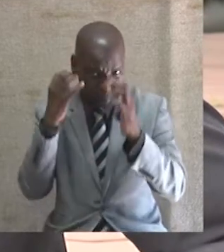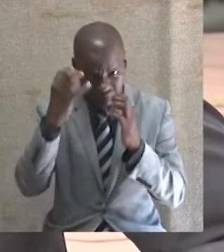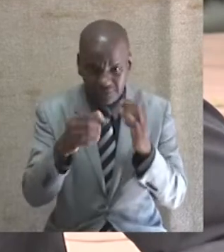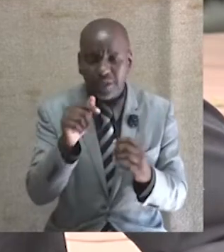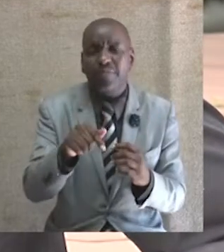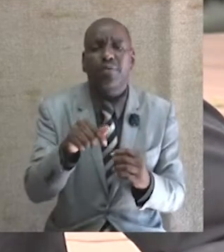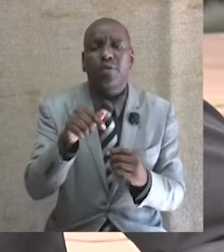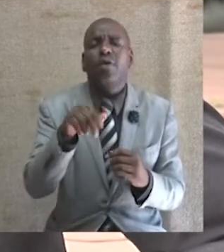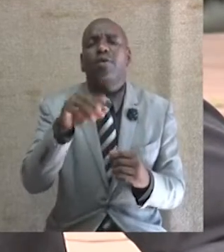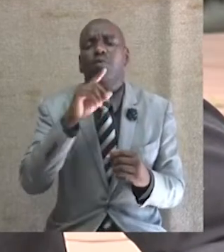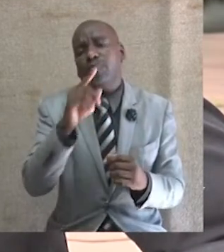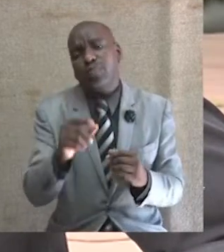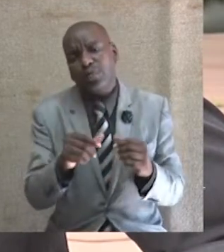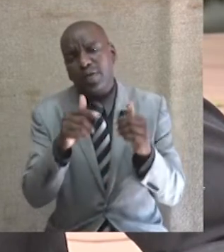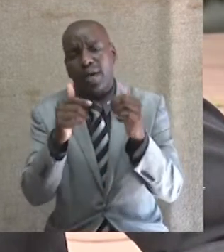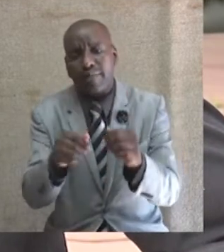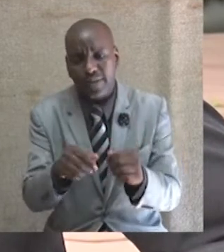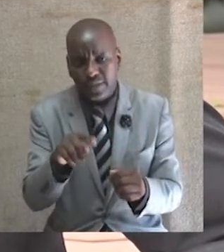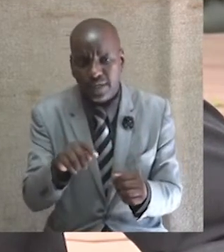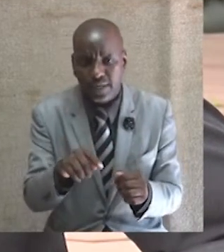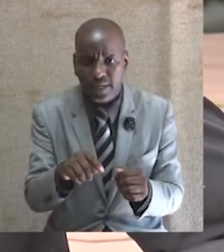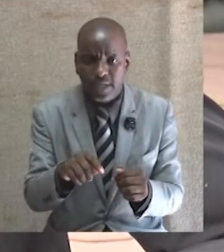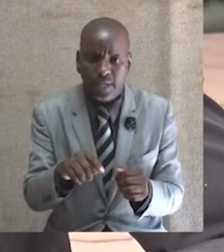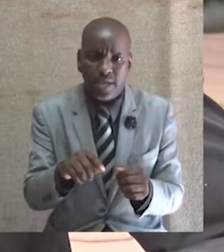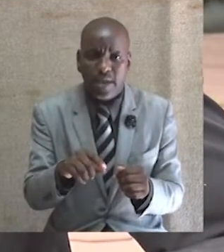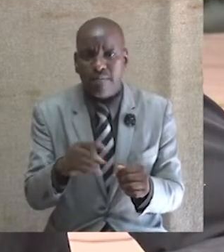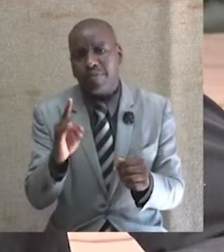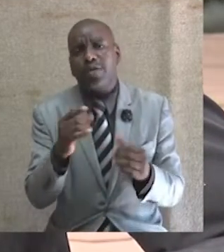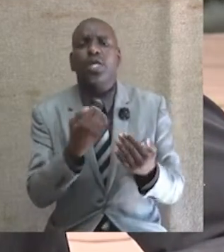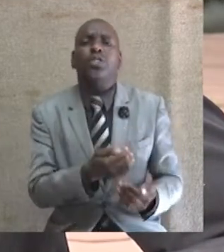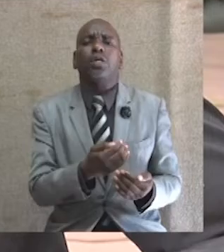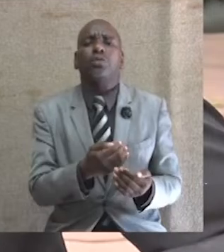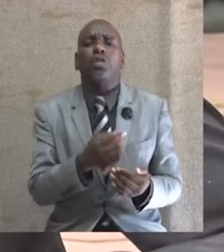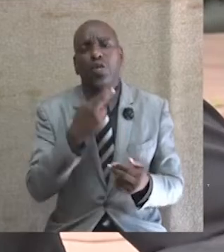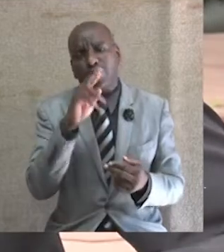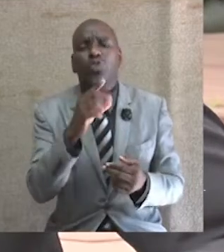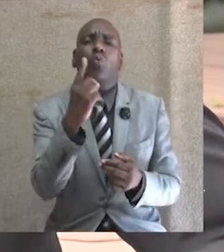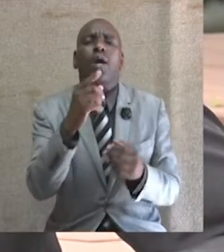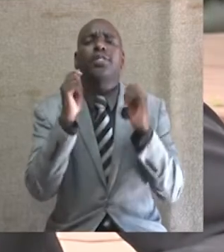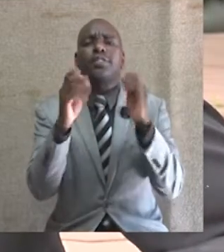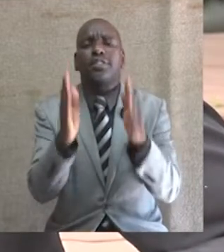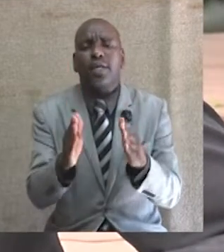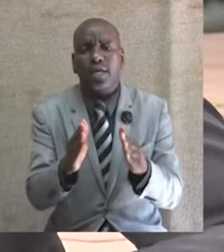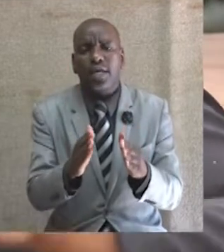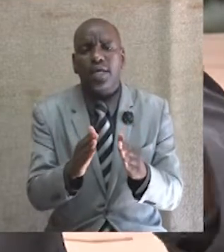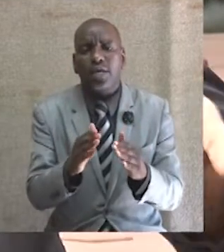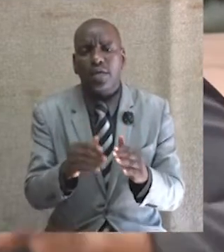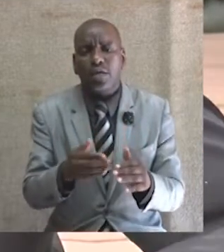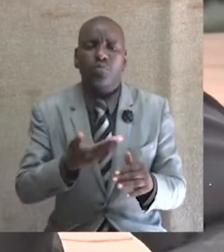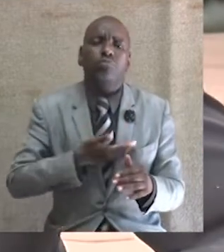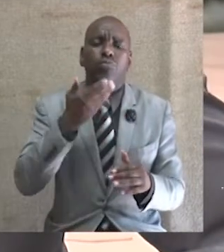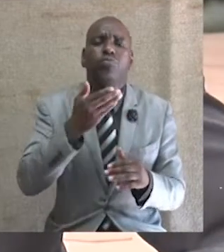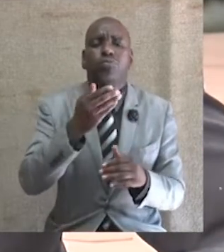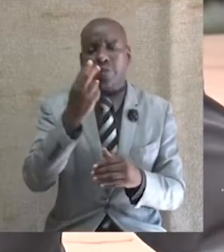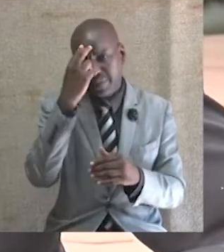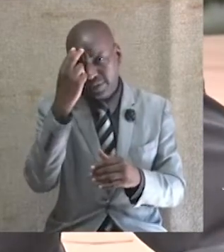psychologically affected. So what should happen is maybe a child reports to one teacher, and then the teacher reports directly